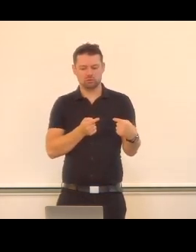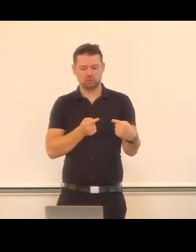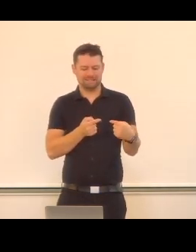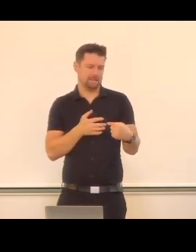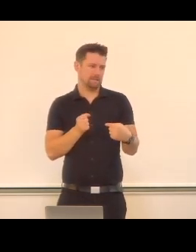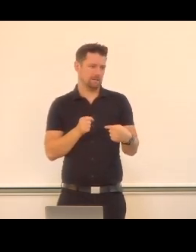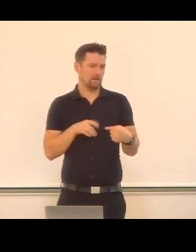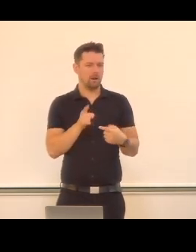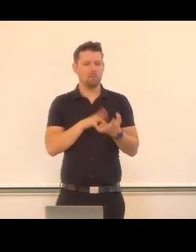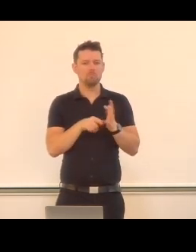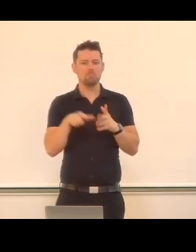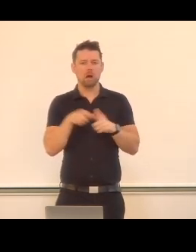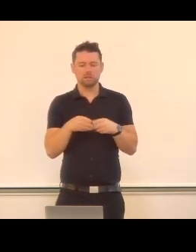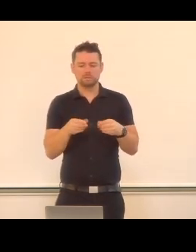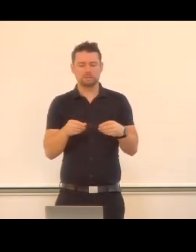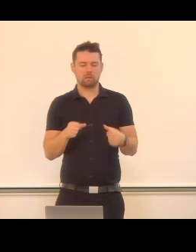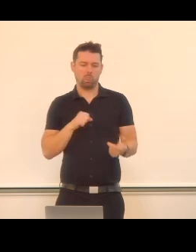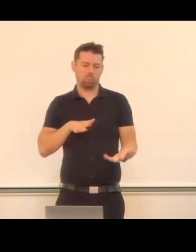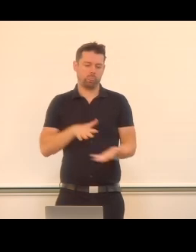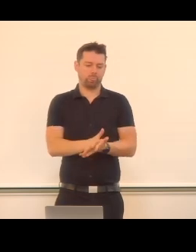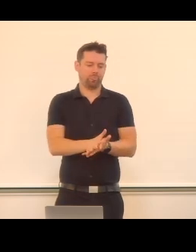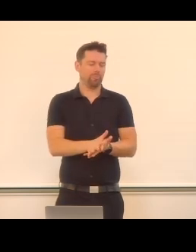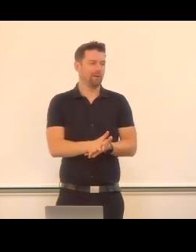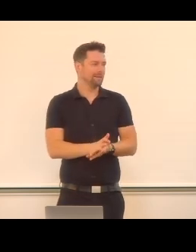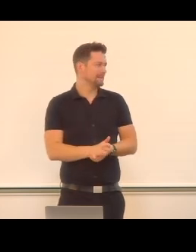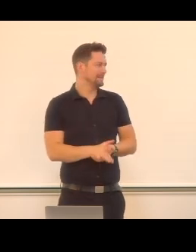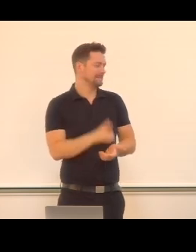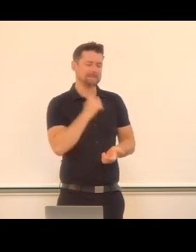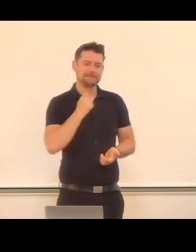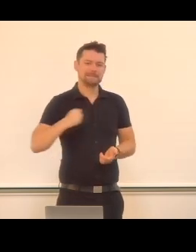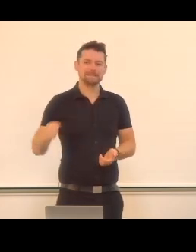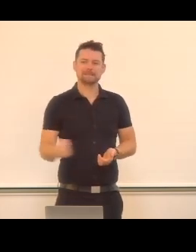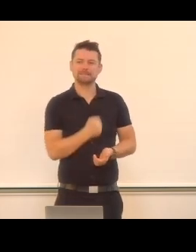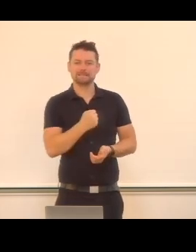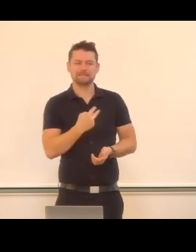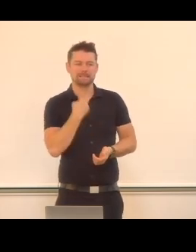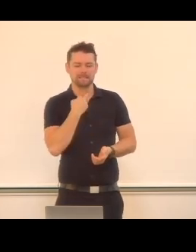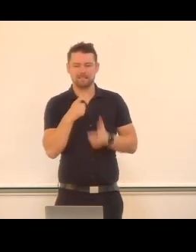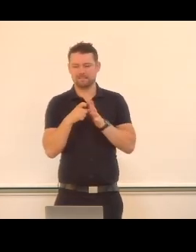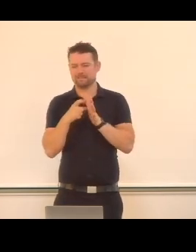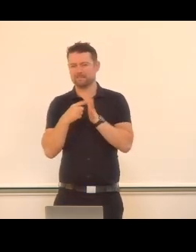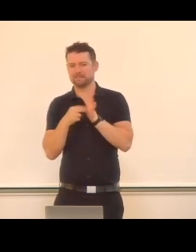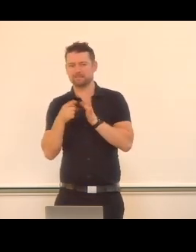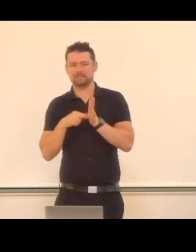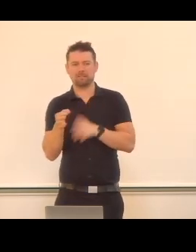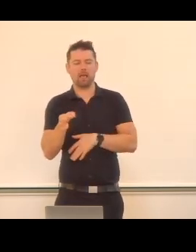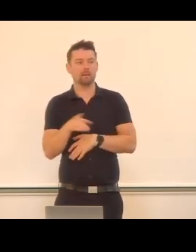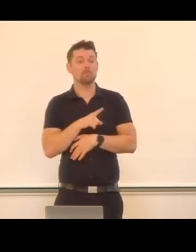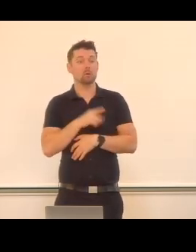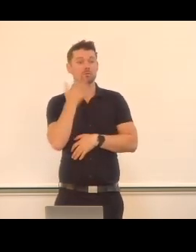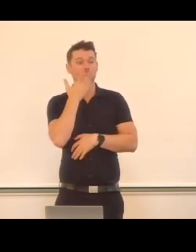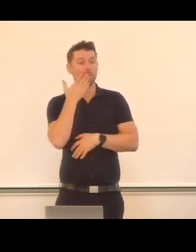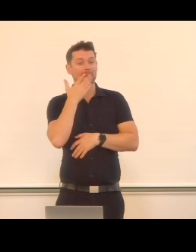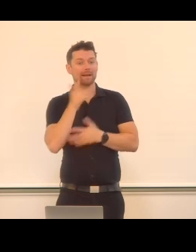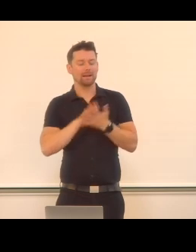mud that we got stuck into. So one of the unfortunate things about Devon Island is that the global warming is